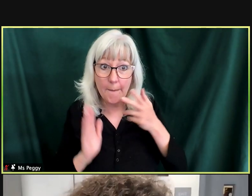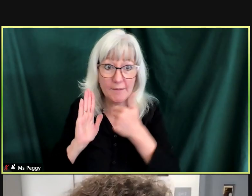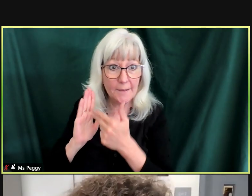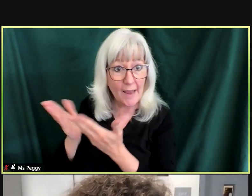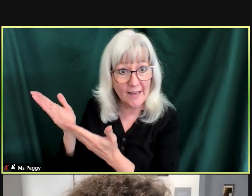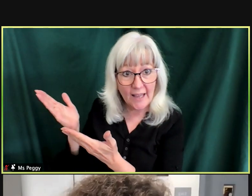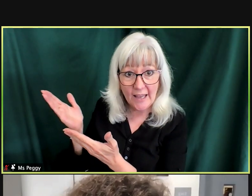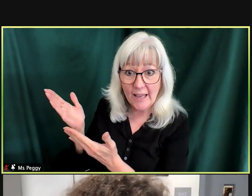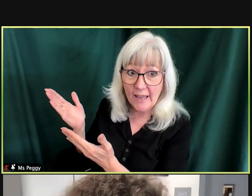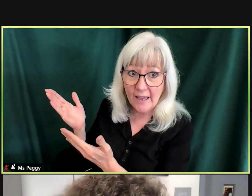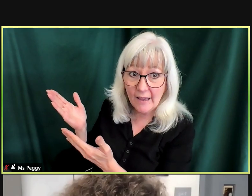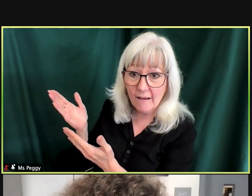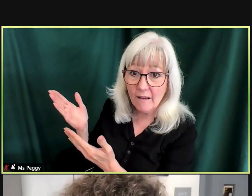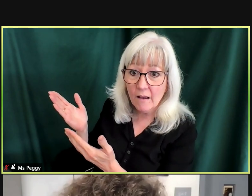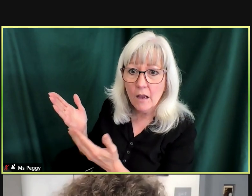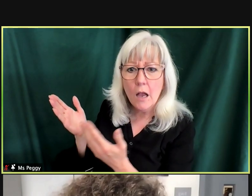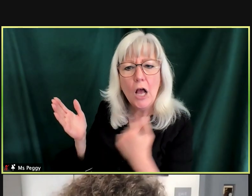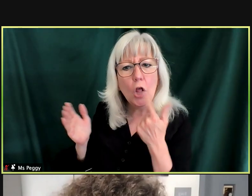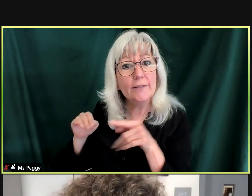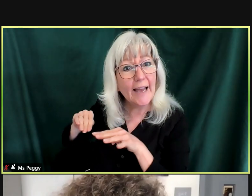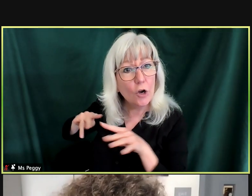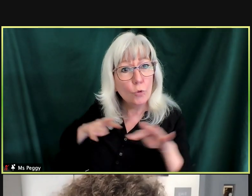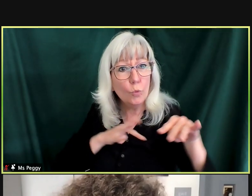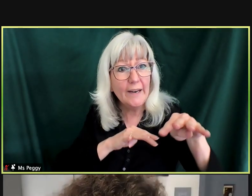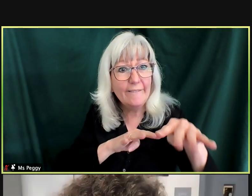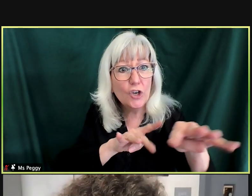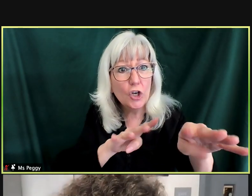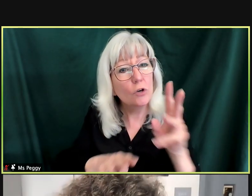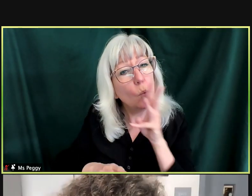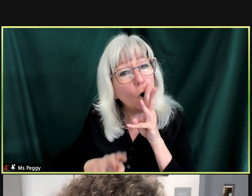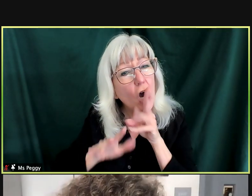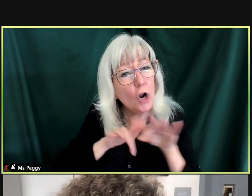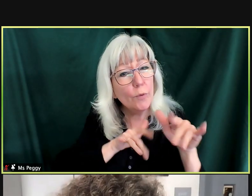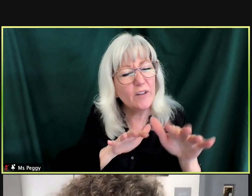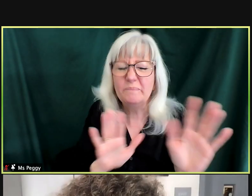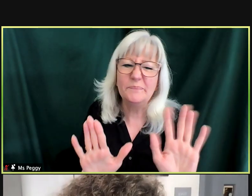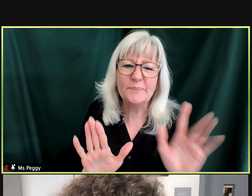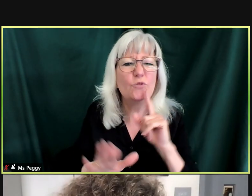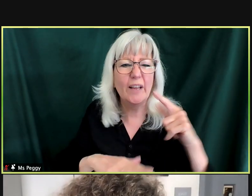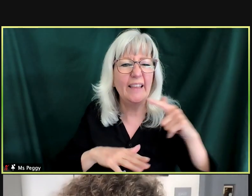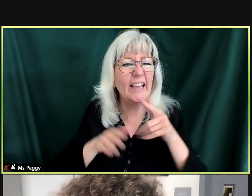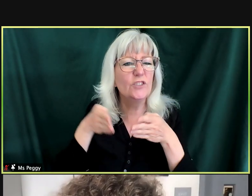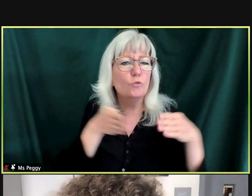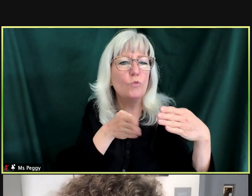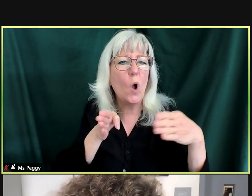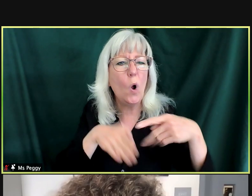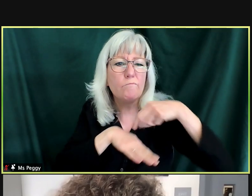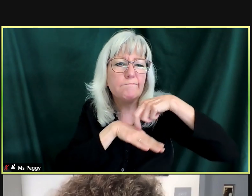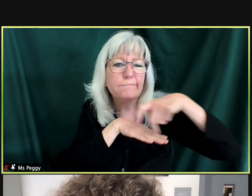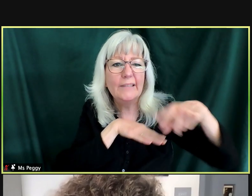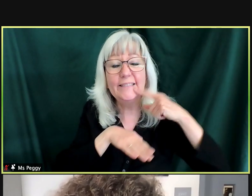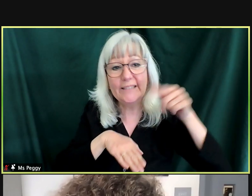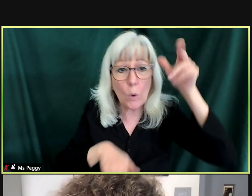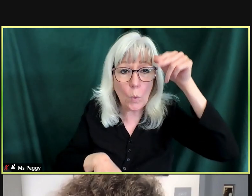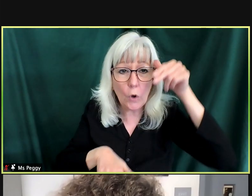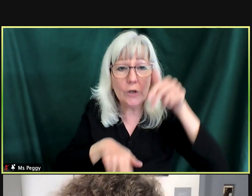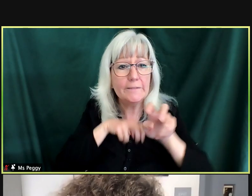is actually, it looks like a river, but it's a road. You can see people walking, and you can see a horse cart coming down